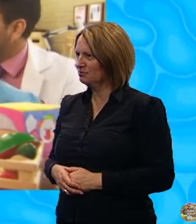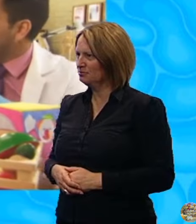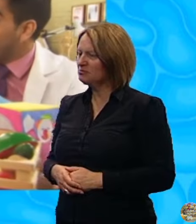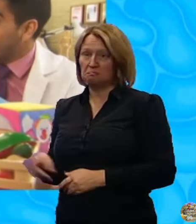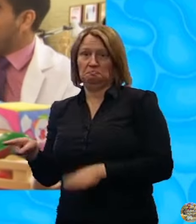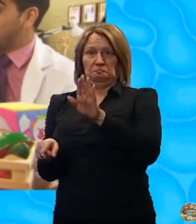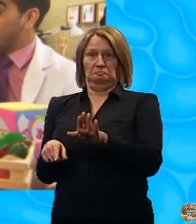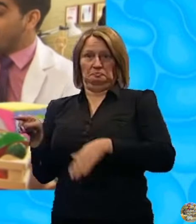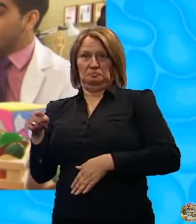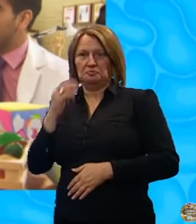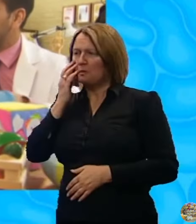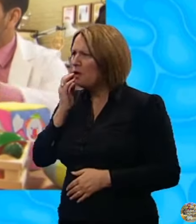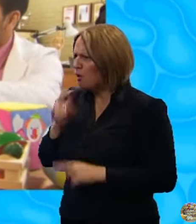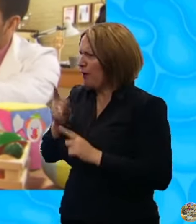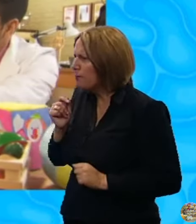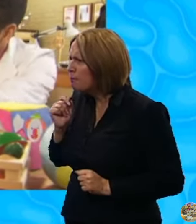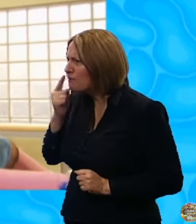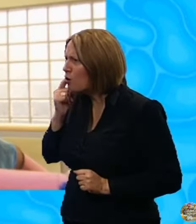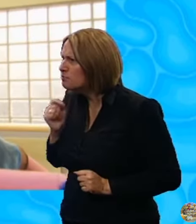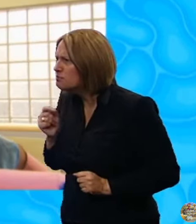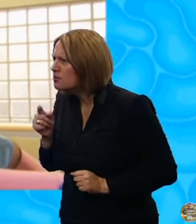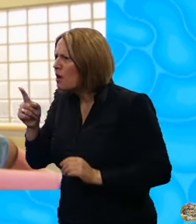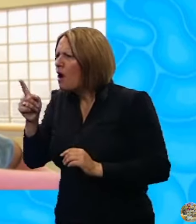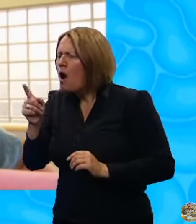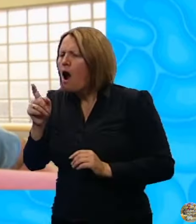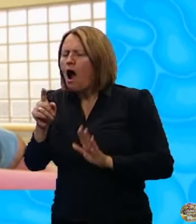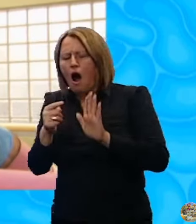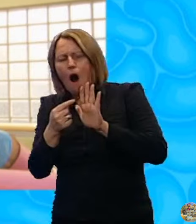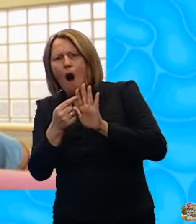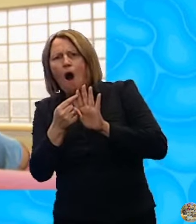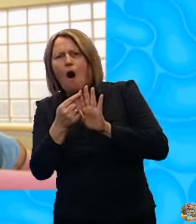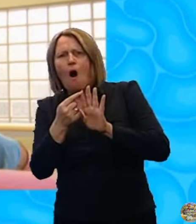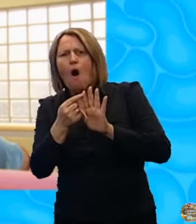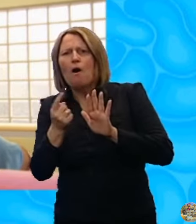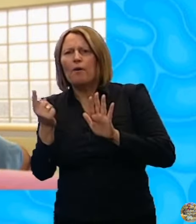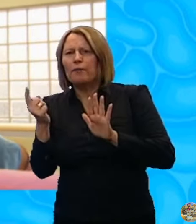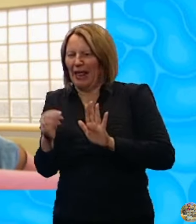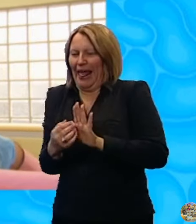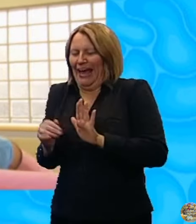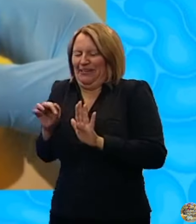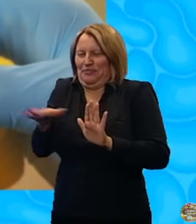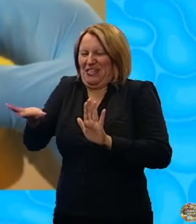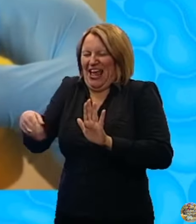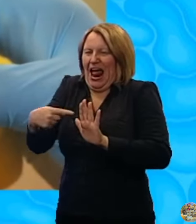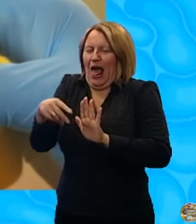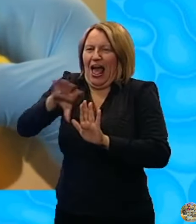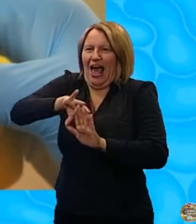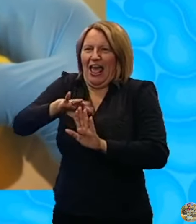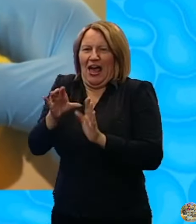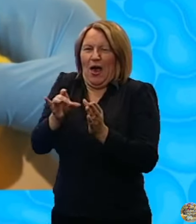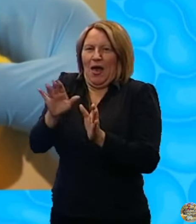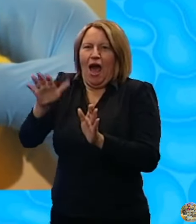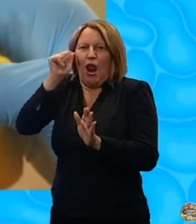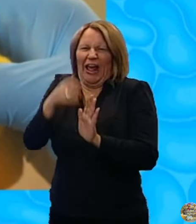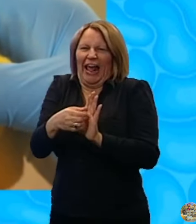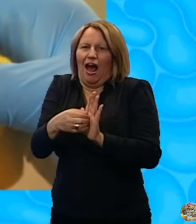Ready? That was quick. Now let's have a look. Ow! Oh, that tickles! I thought it was just a